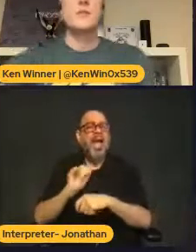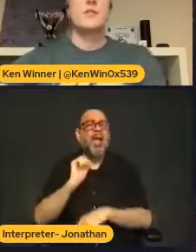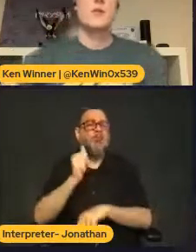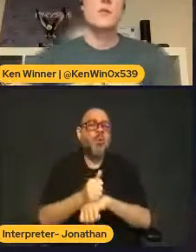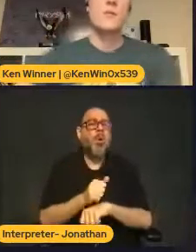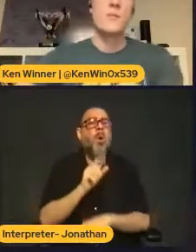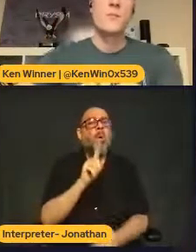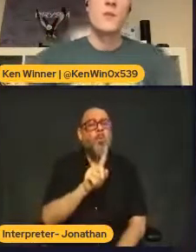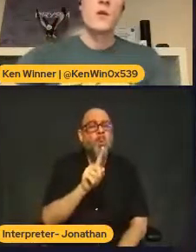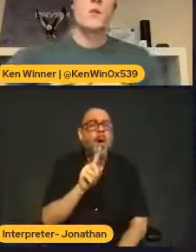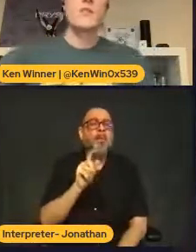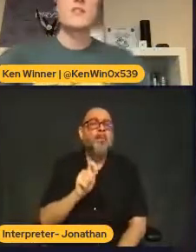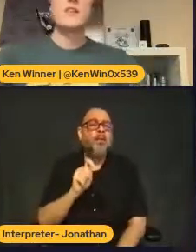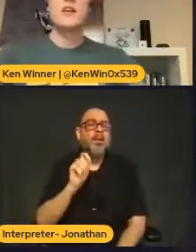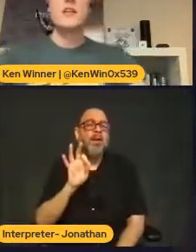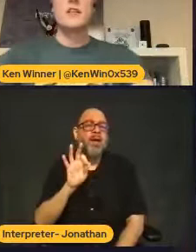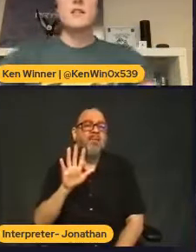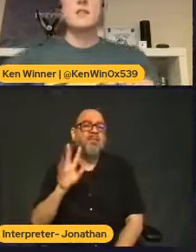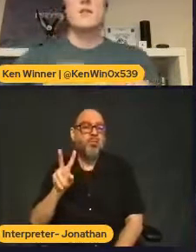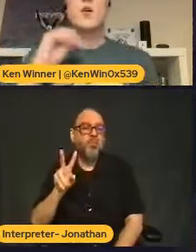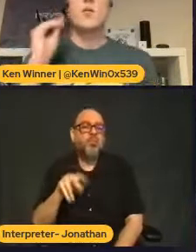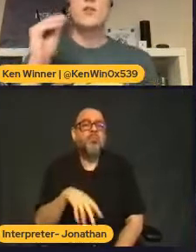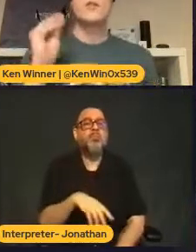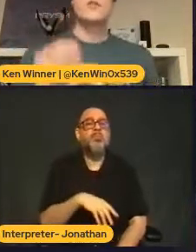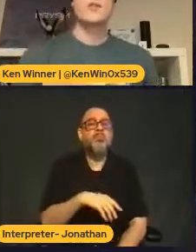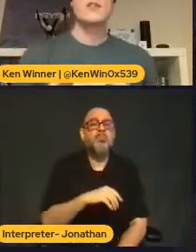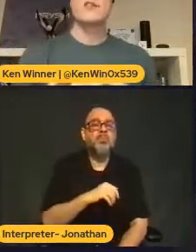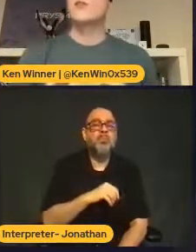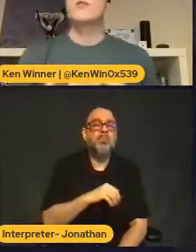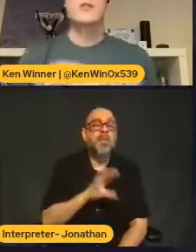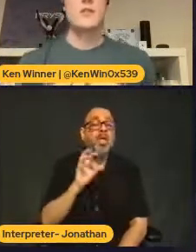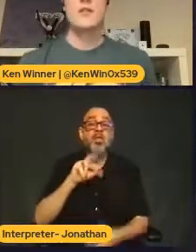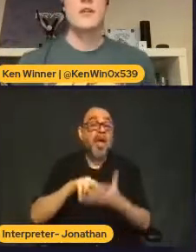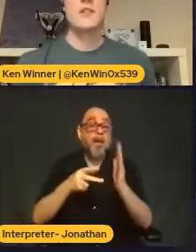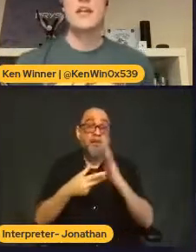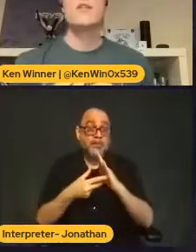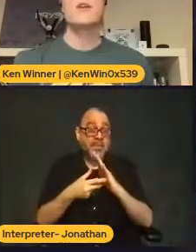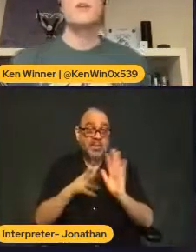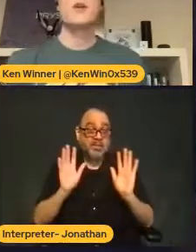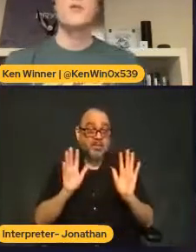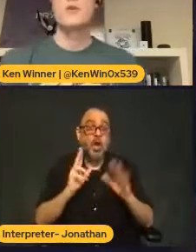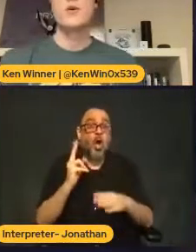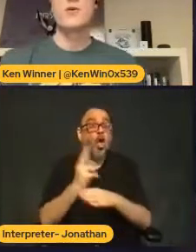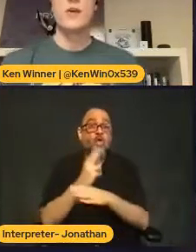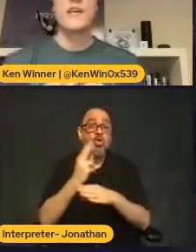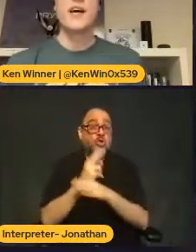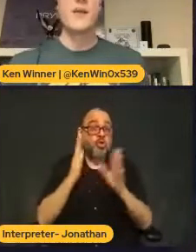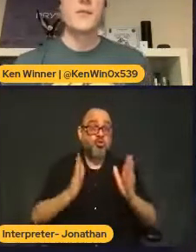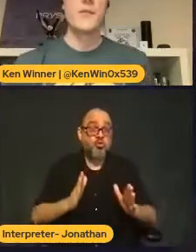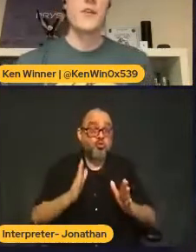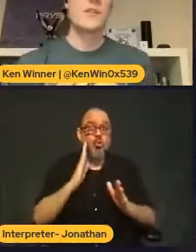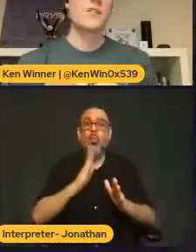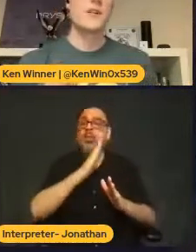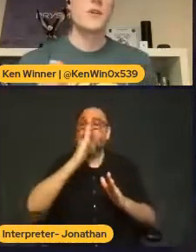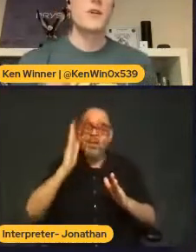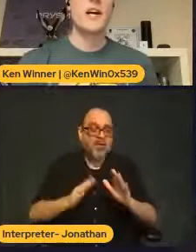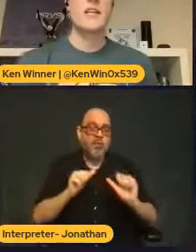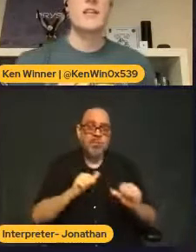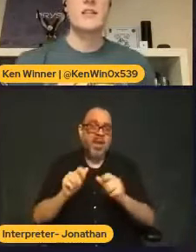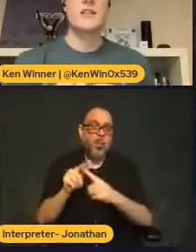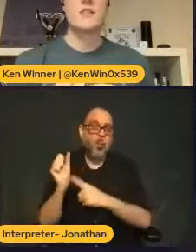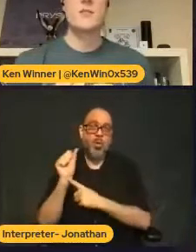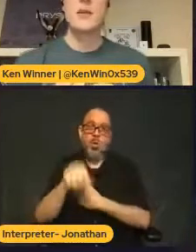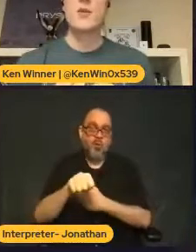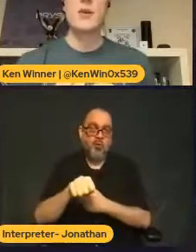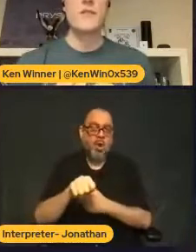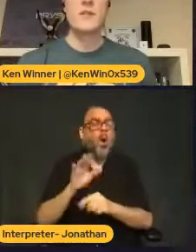195.2. So what this is saying is only use this. The user is never going to be able to override that. And the reason I wanted to